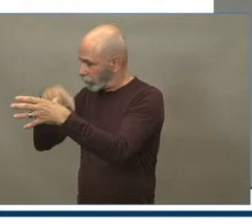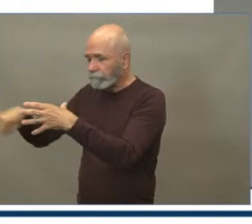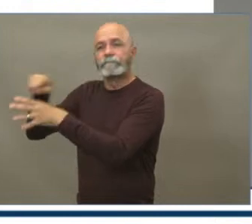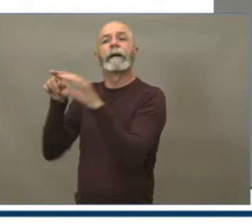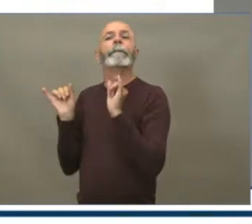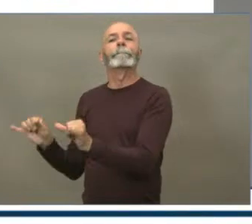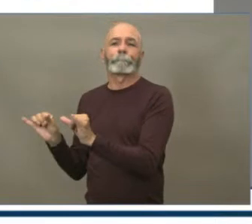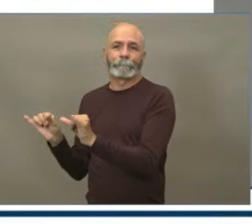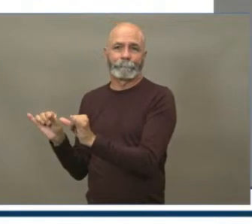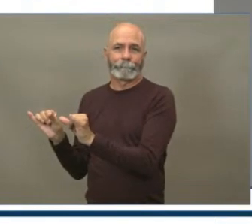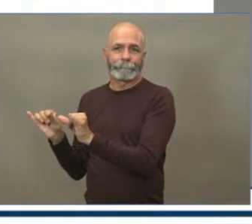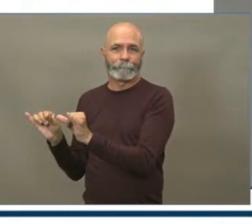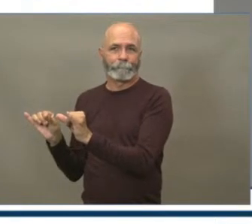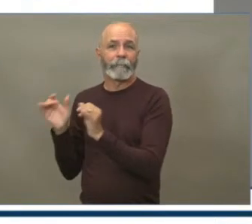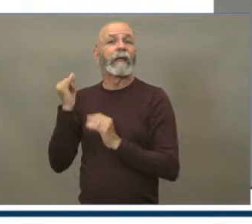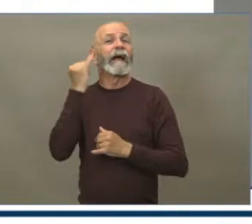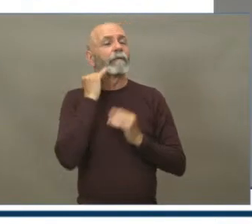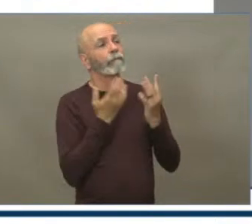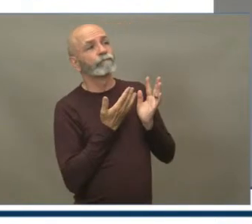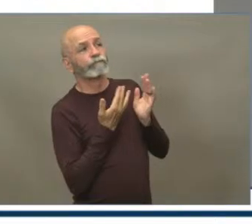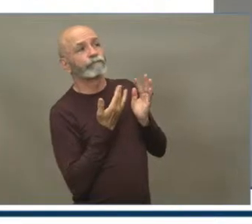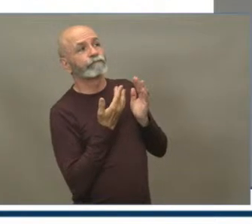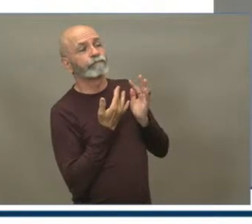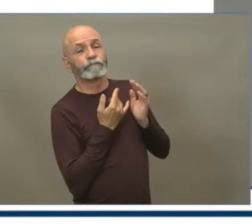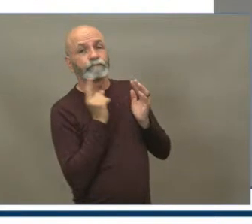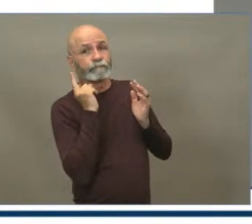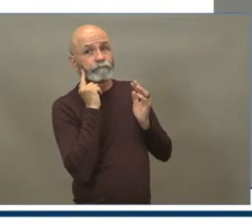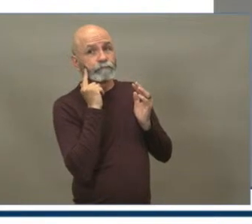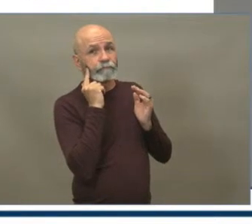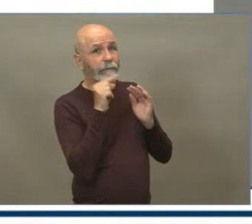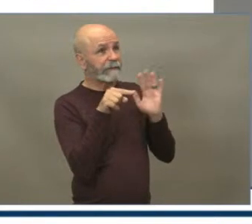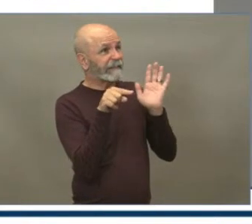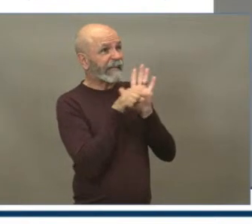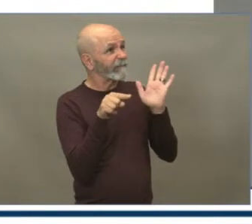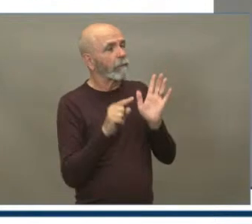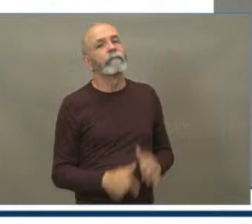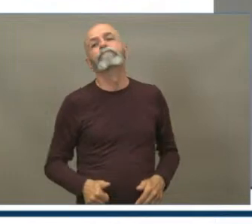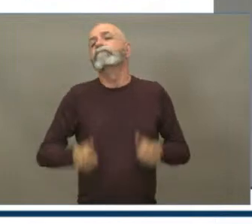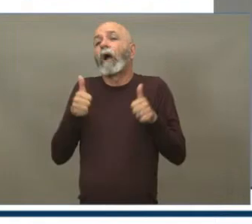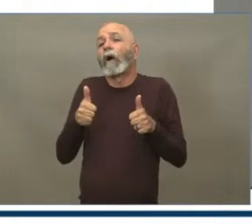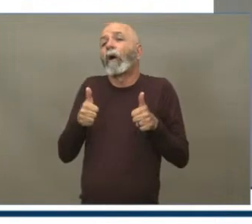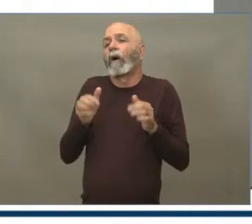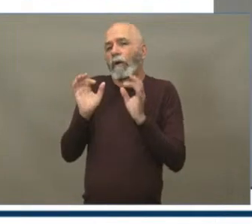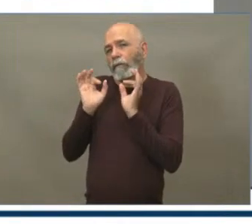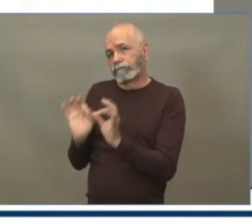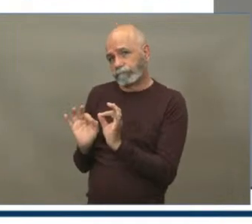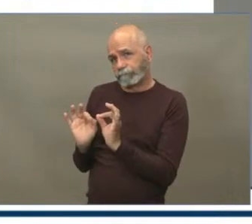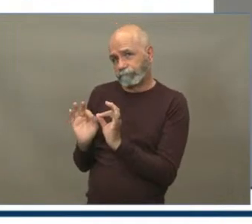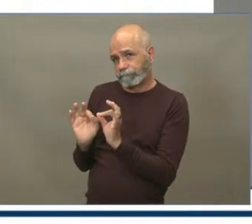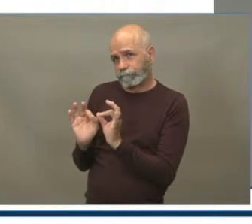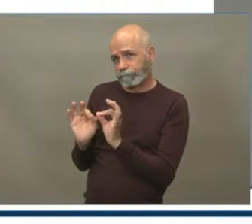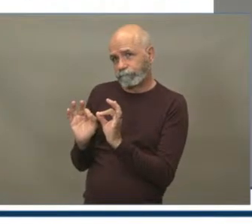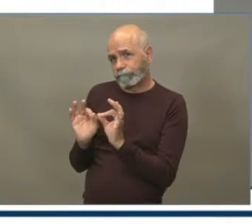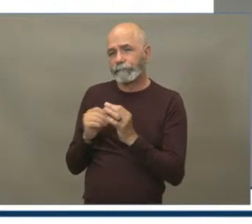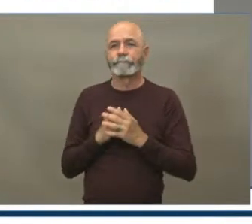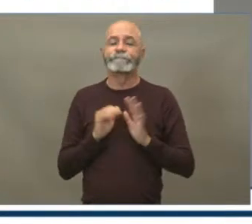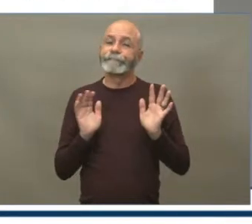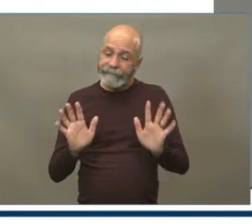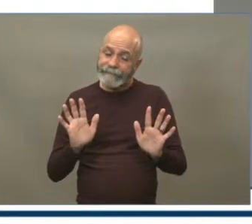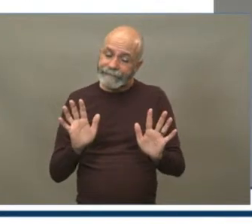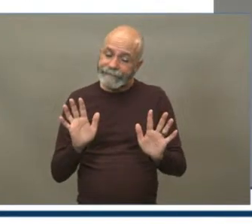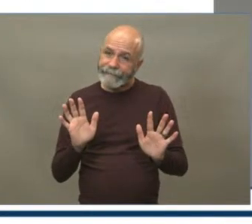get the person who's feeling unwell gets a negative test result. This is new, but given